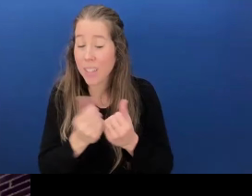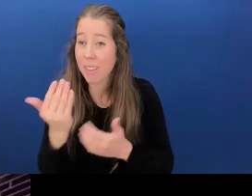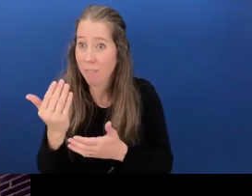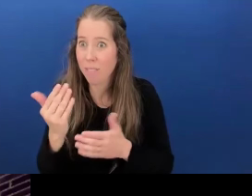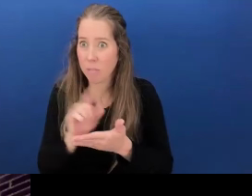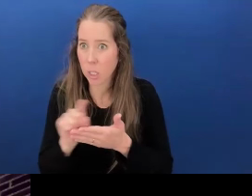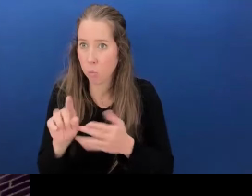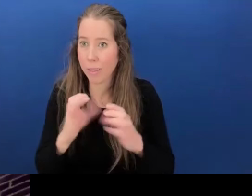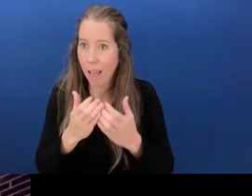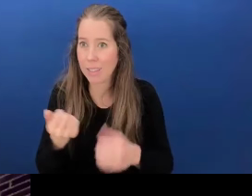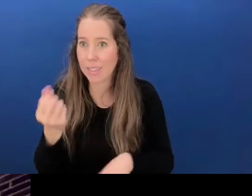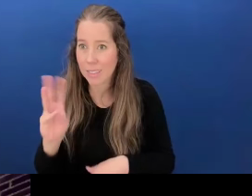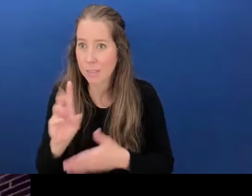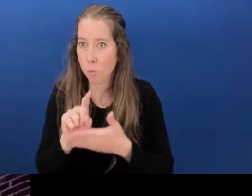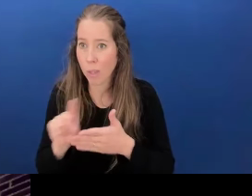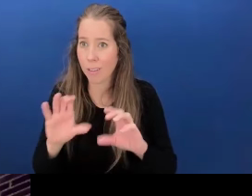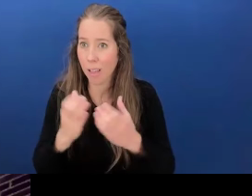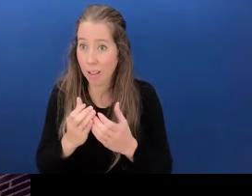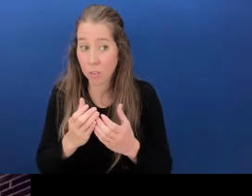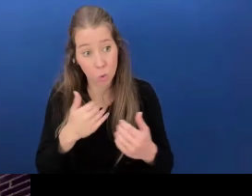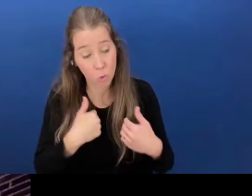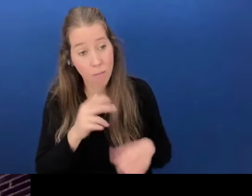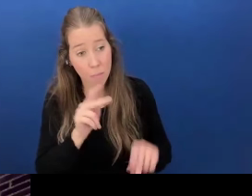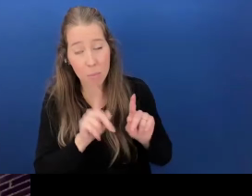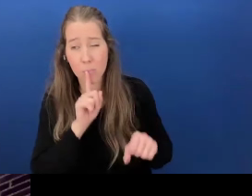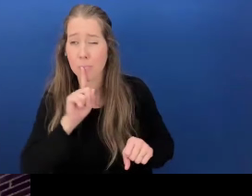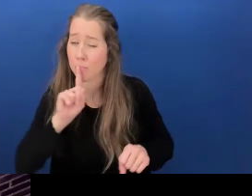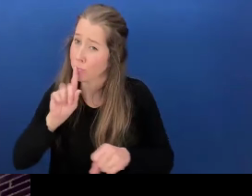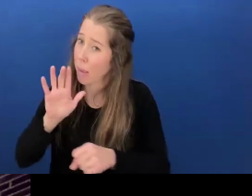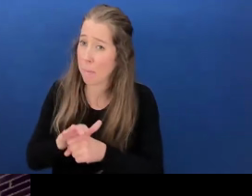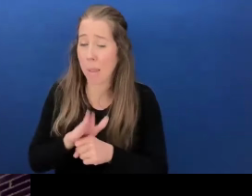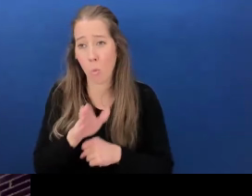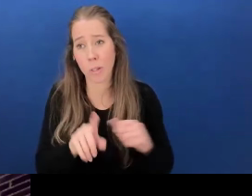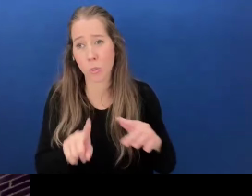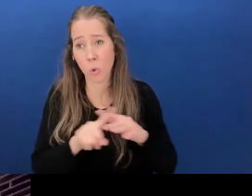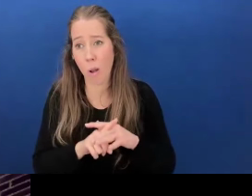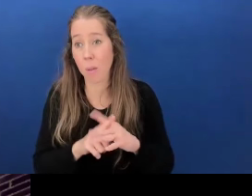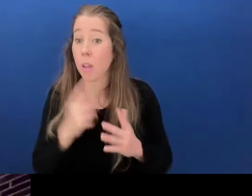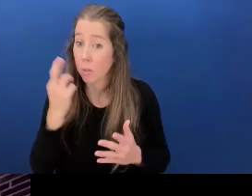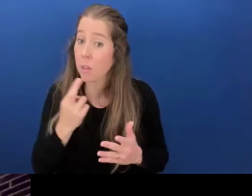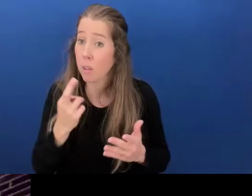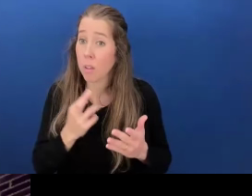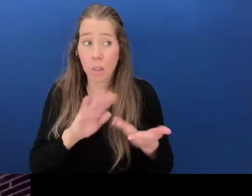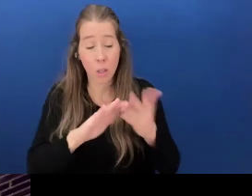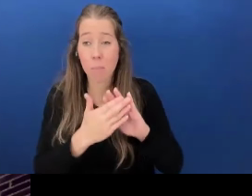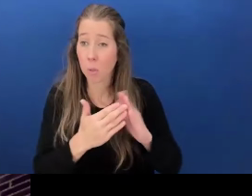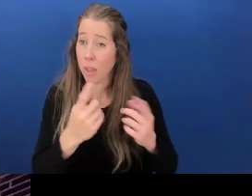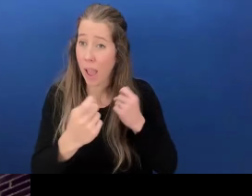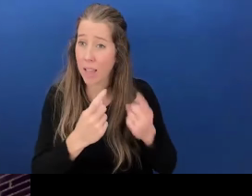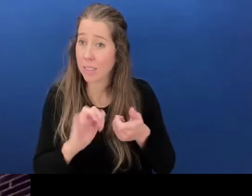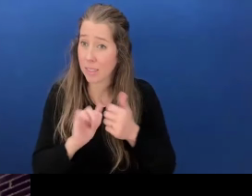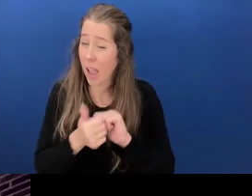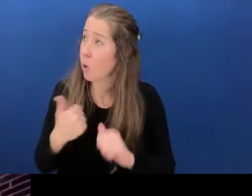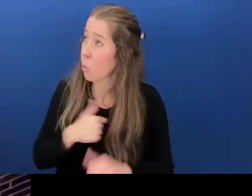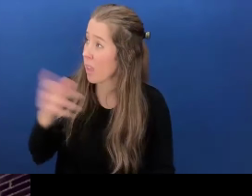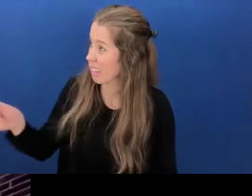a 16-week class that we're bringing out. Do you have people that are committed? And all that, because we do get questions like that from out in the community of how can we bring you guys